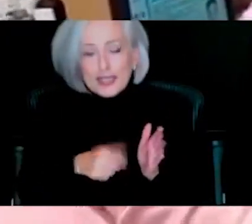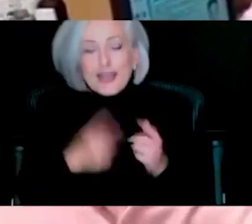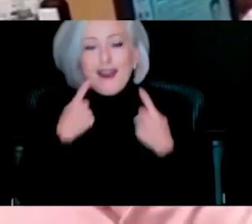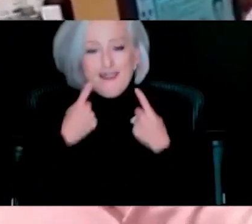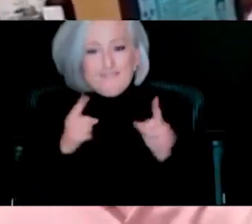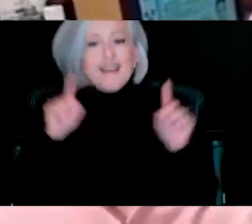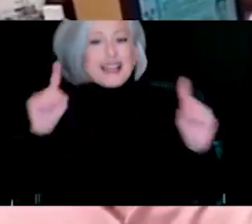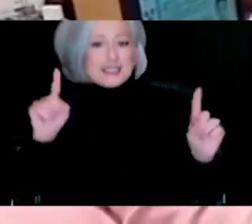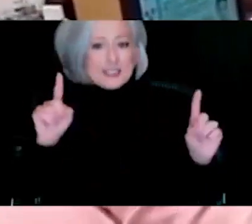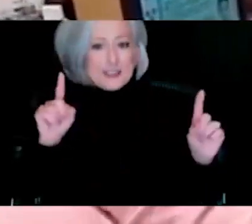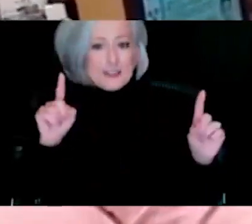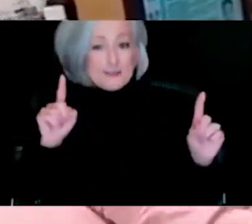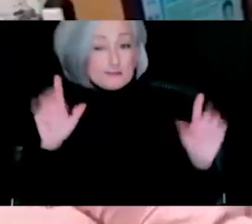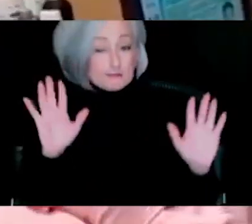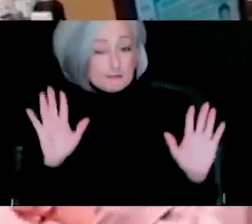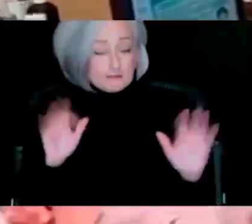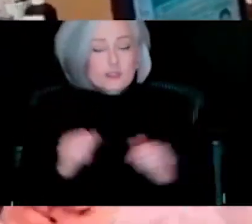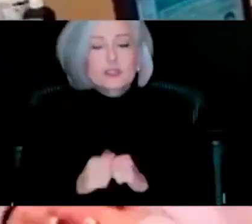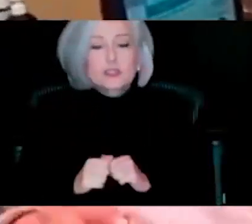effectiveness. So,